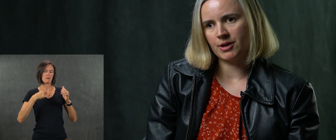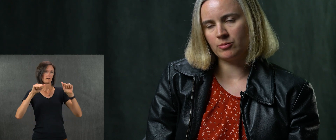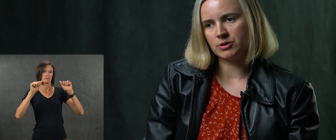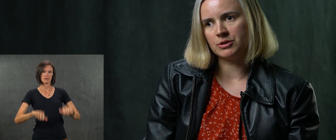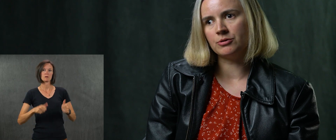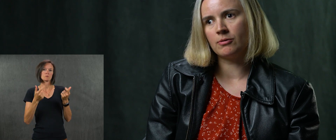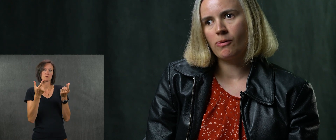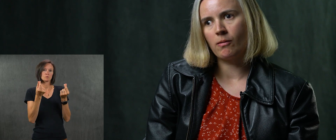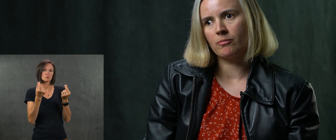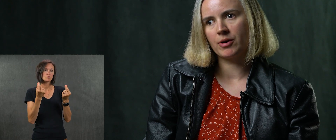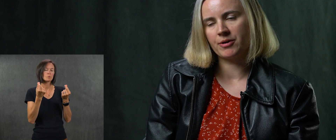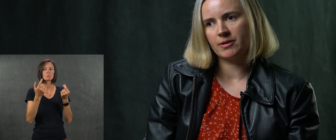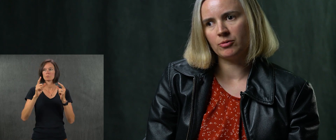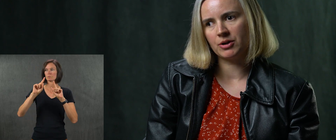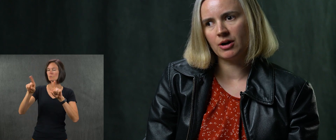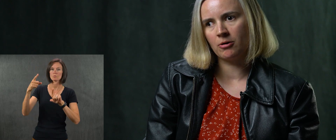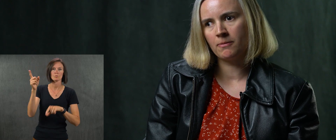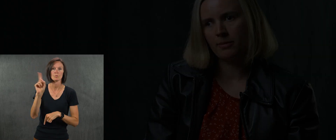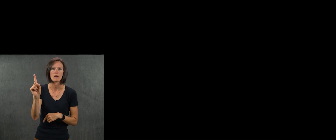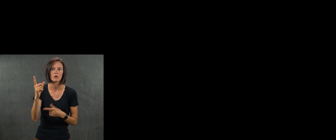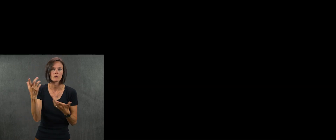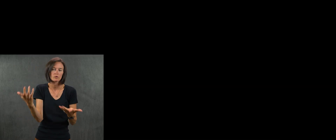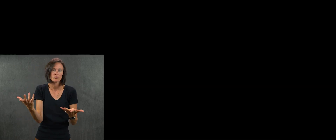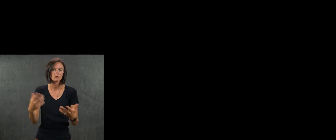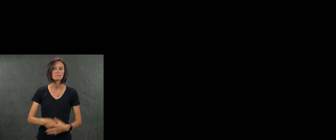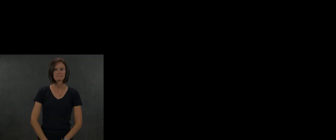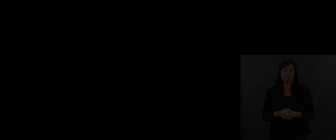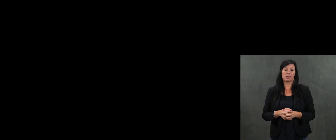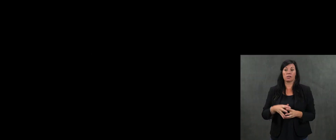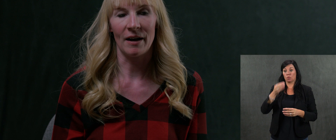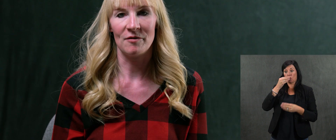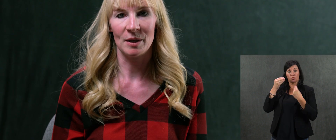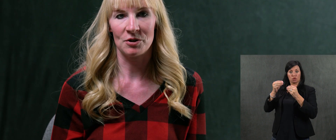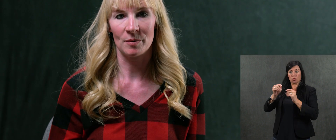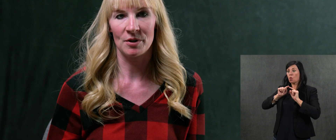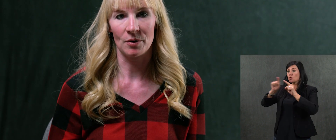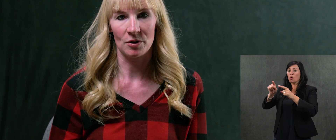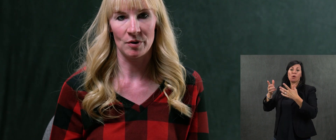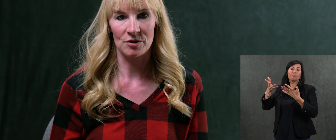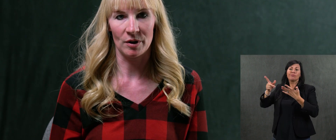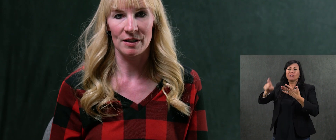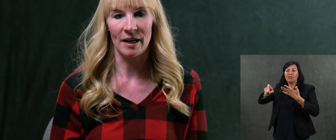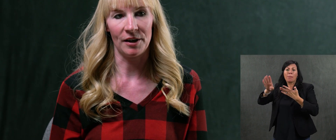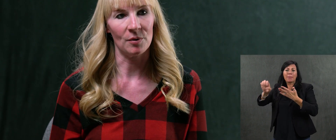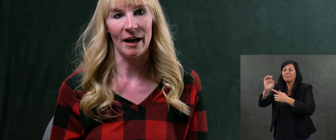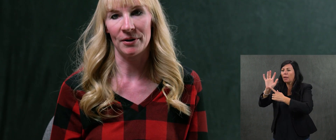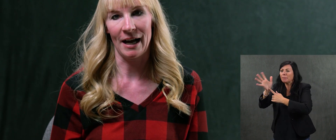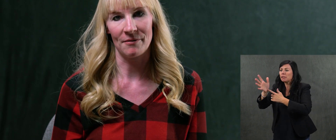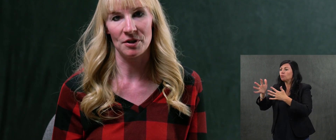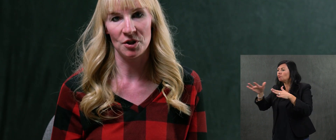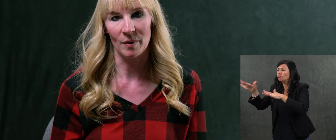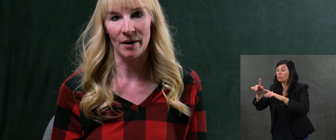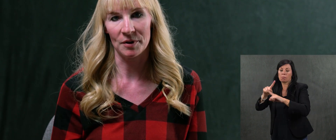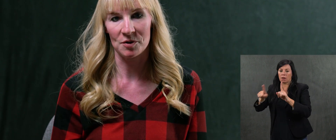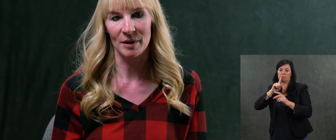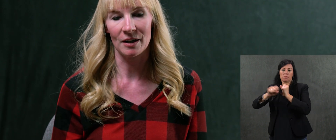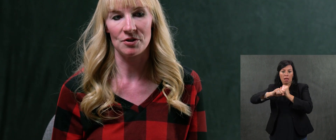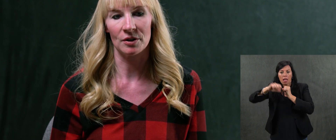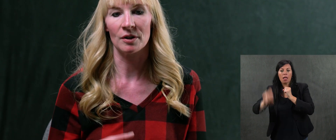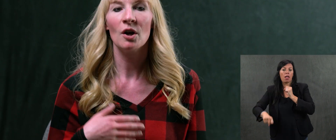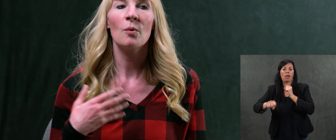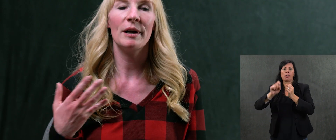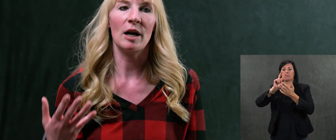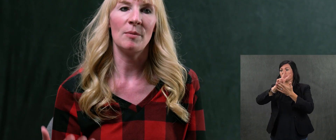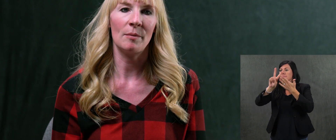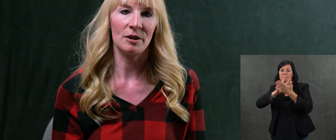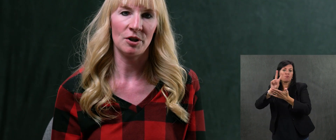what you're able to do and where you're able to go. Robin. A 5-minute trip to the grocery store could take you 1.5 hours to 2 hours because